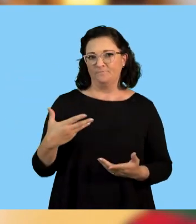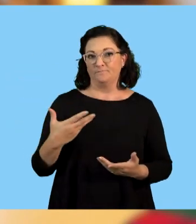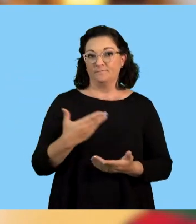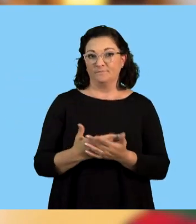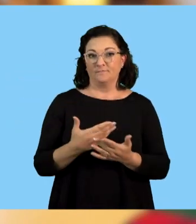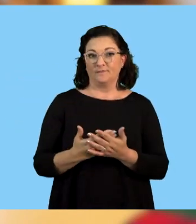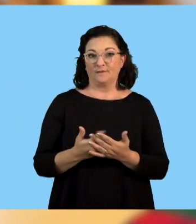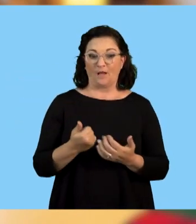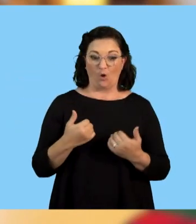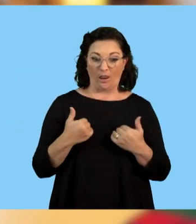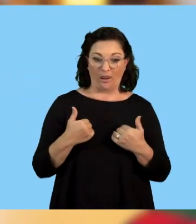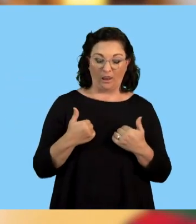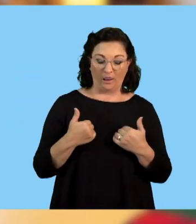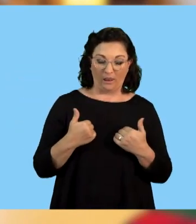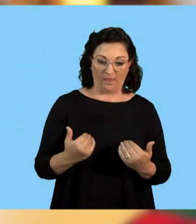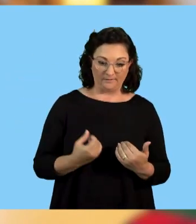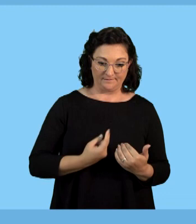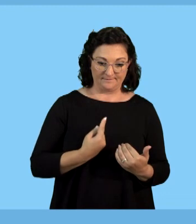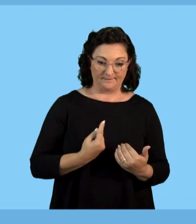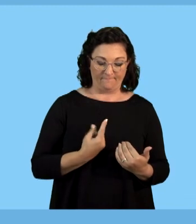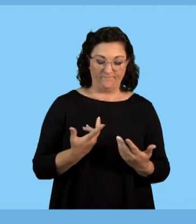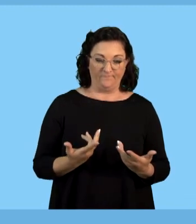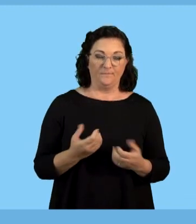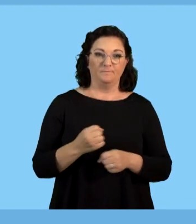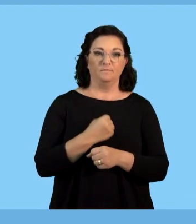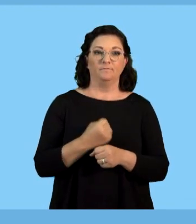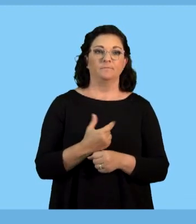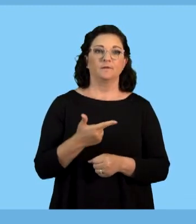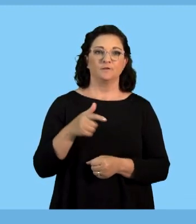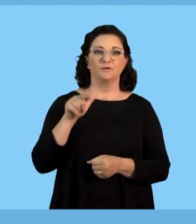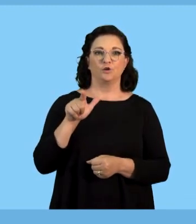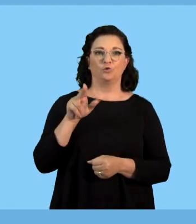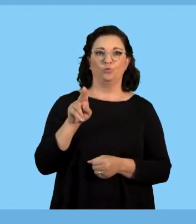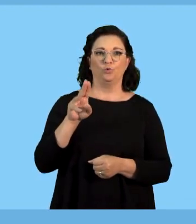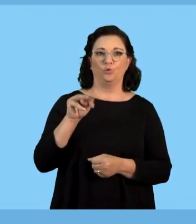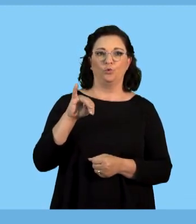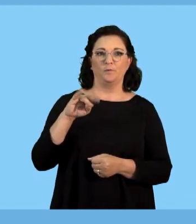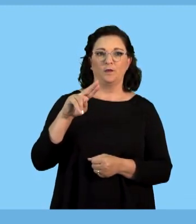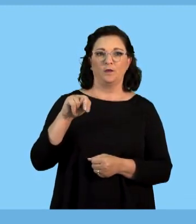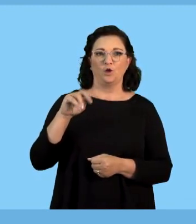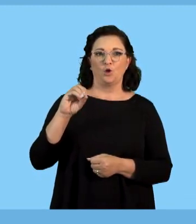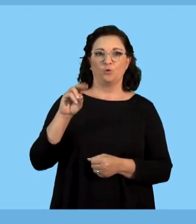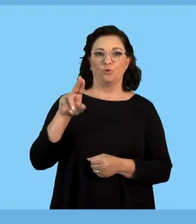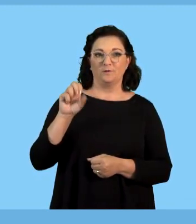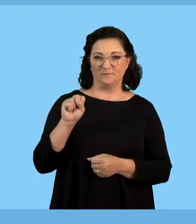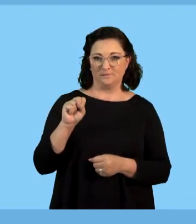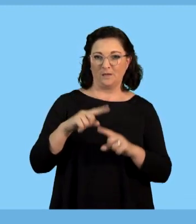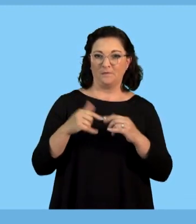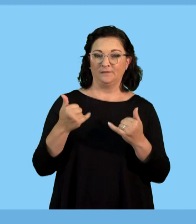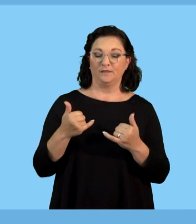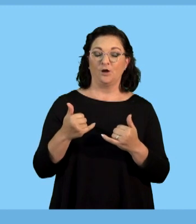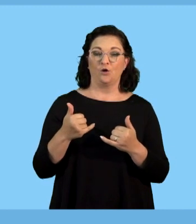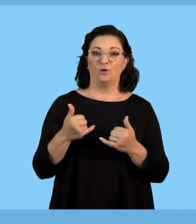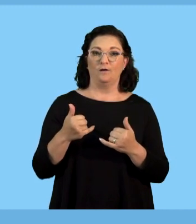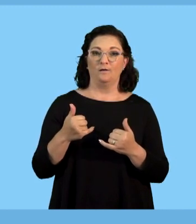that is able to emit light is regarded as a luminous object. We also need to know that light travels through space